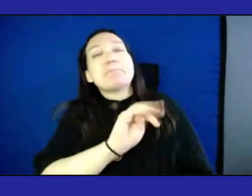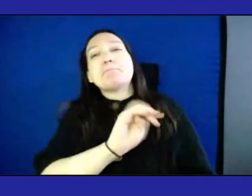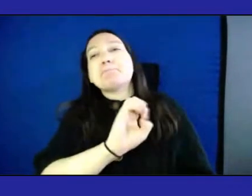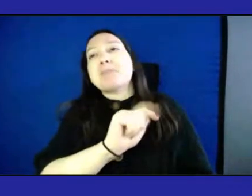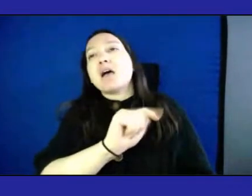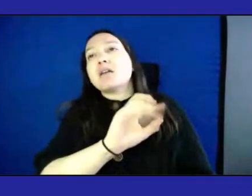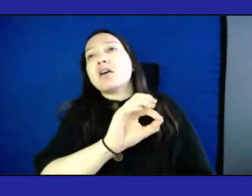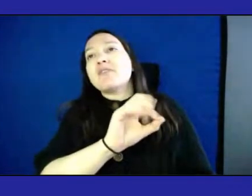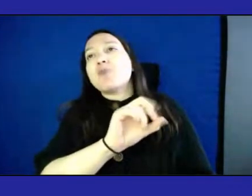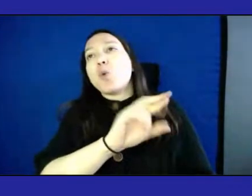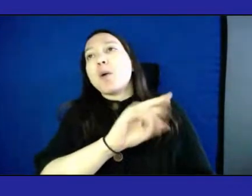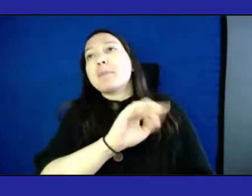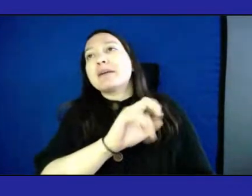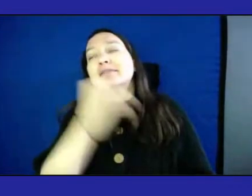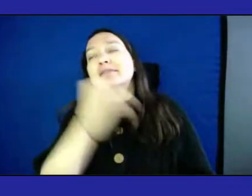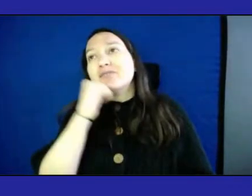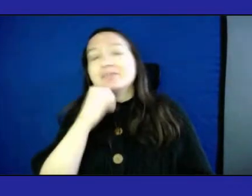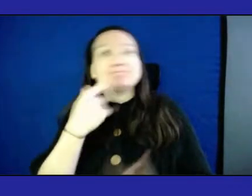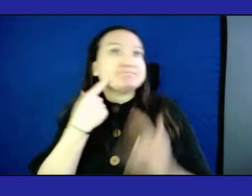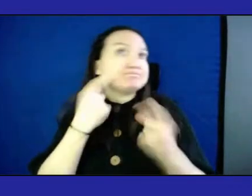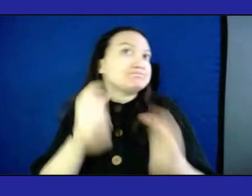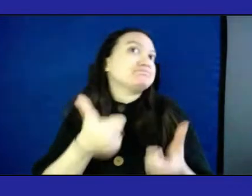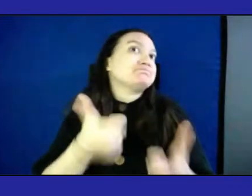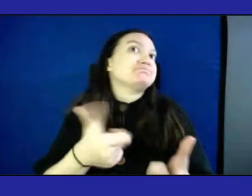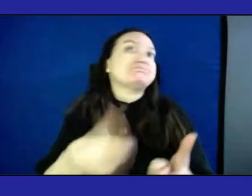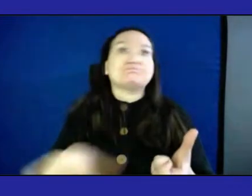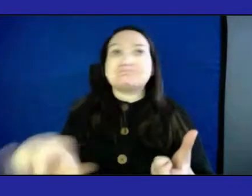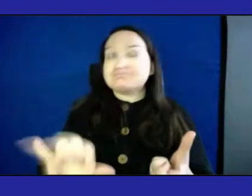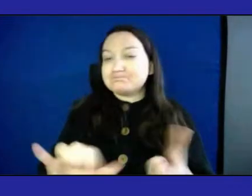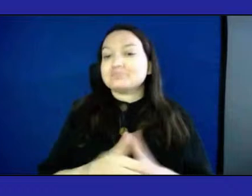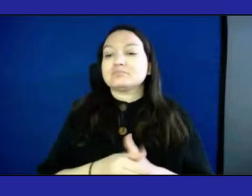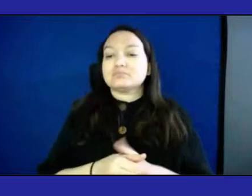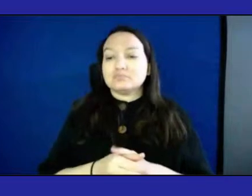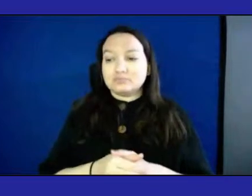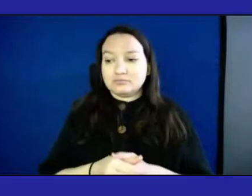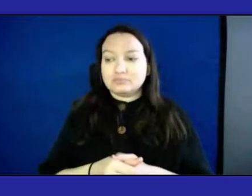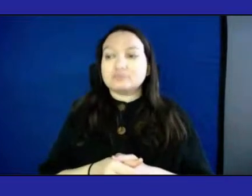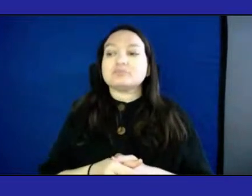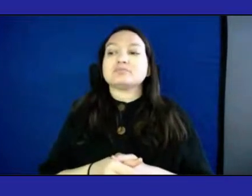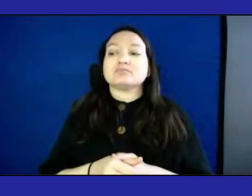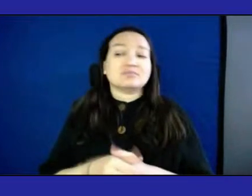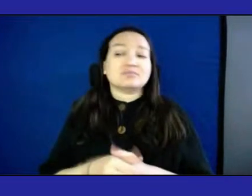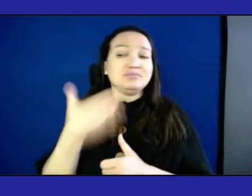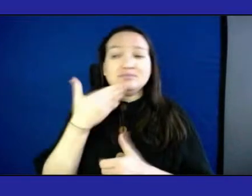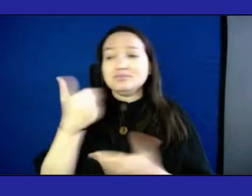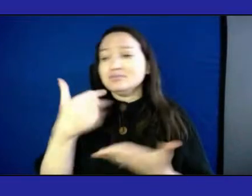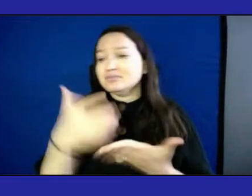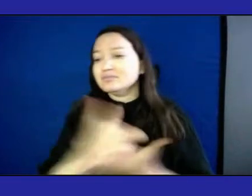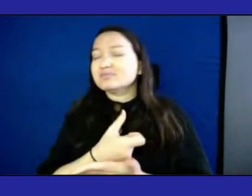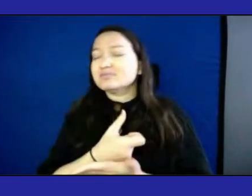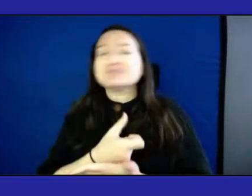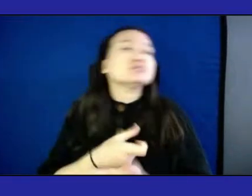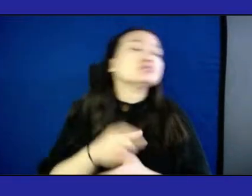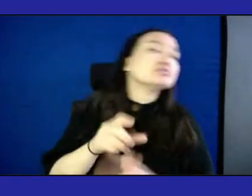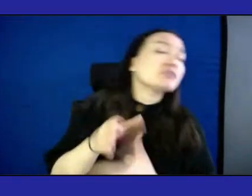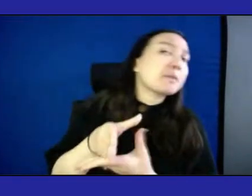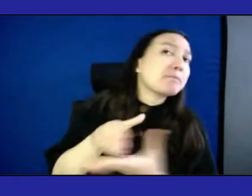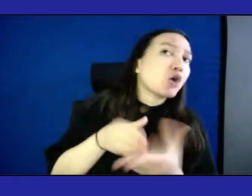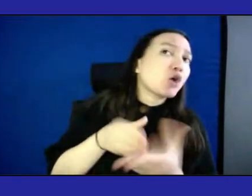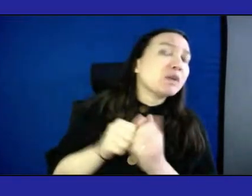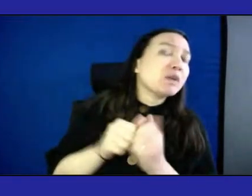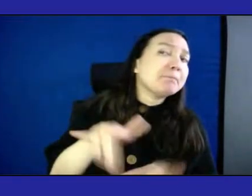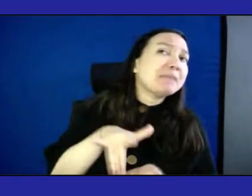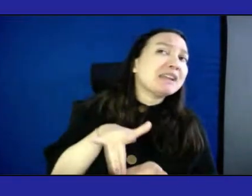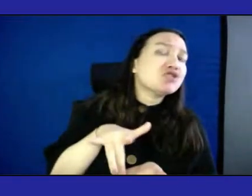do, then we have that for you too. And that's our best shot. But isn't there a component too on the medication point